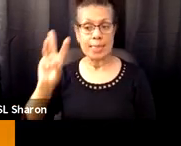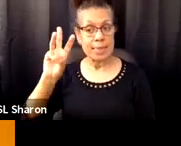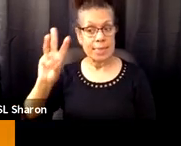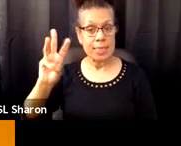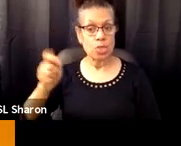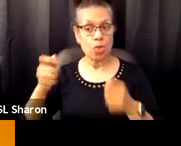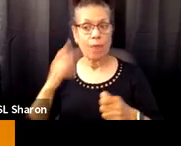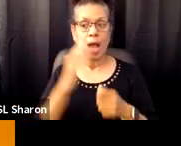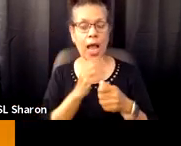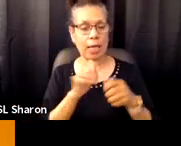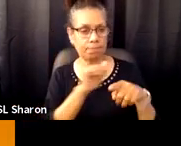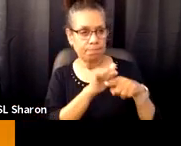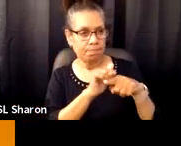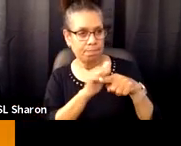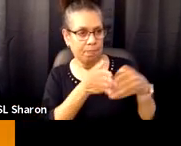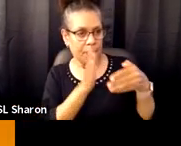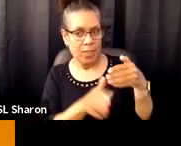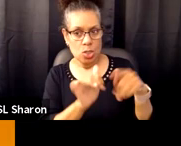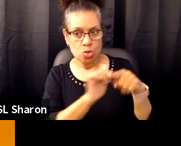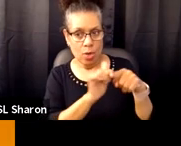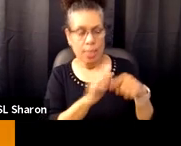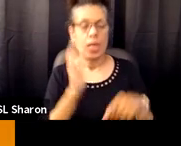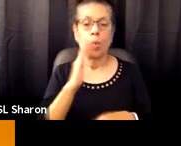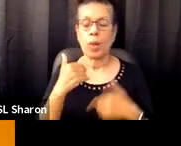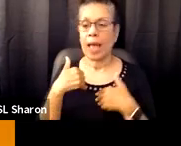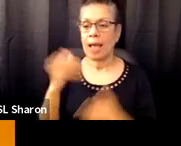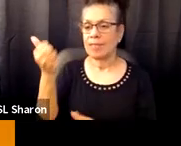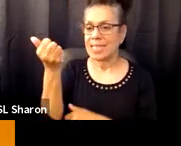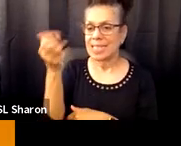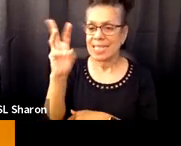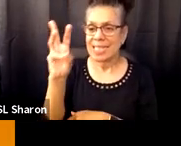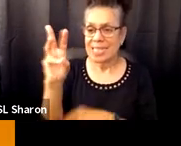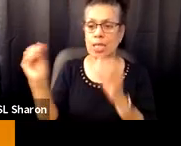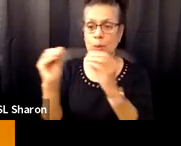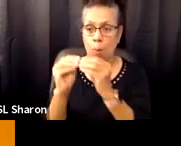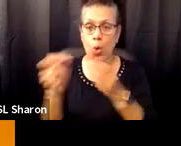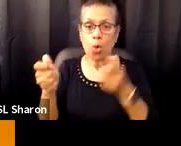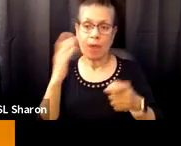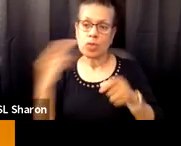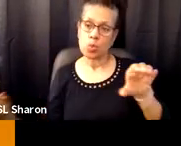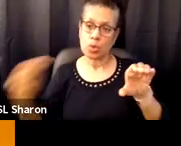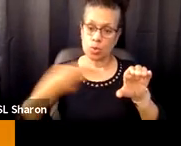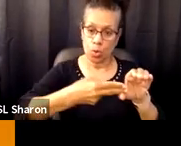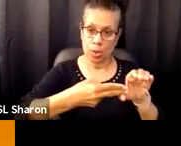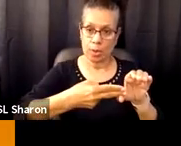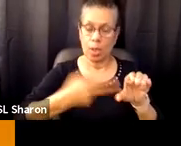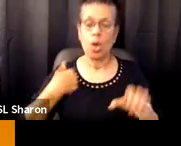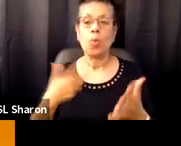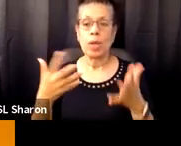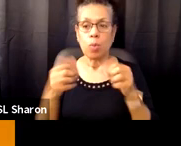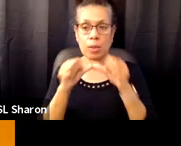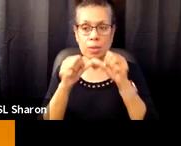completing training and we are processing an additional 16 drivers to join the team we continue to process